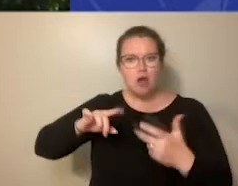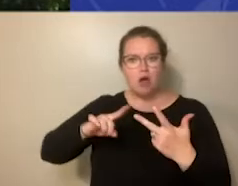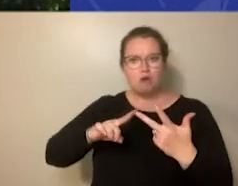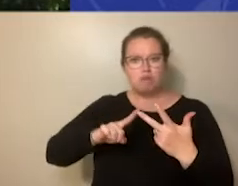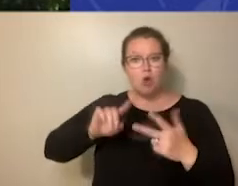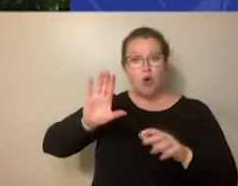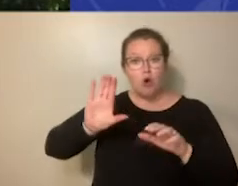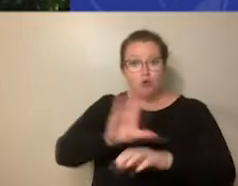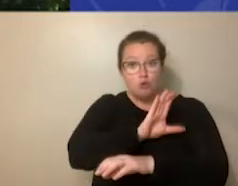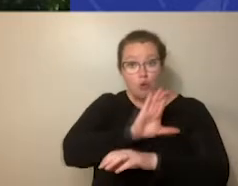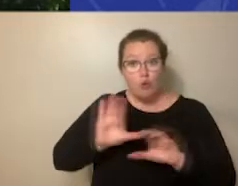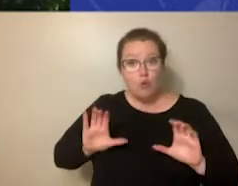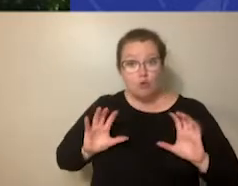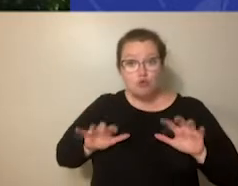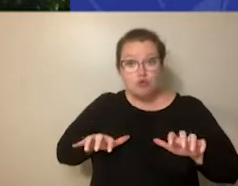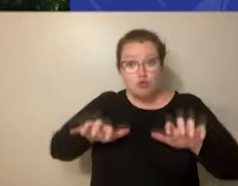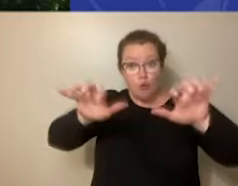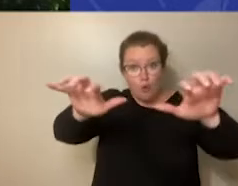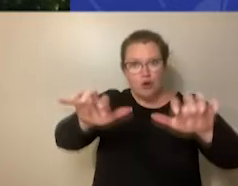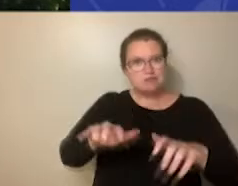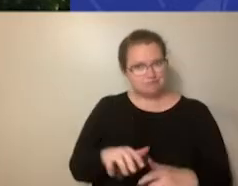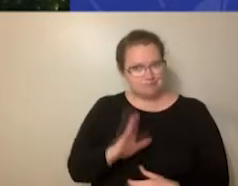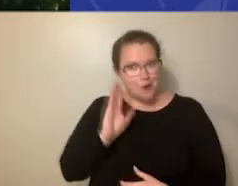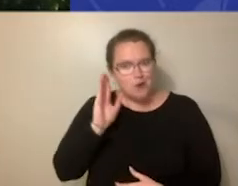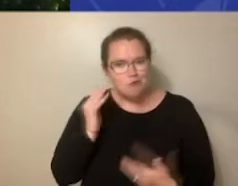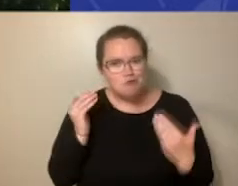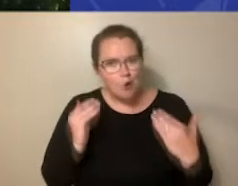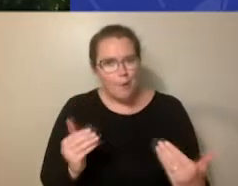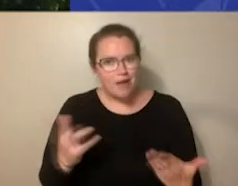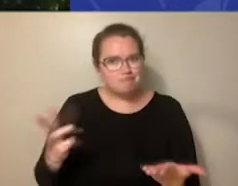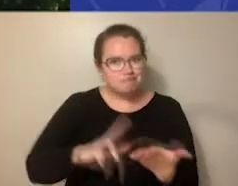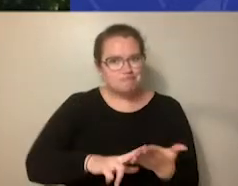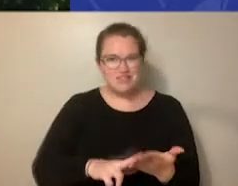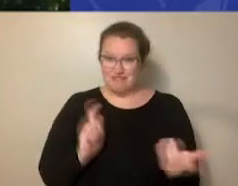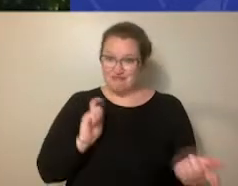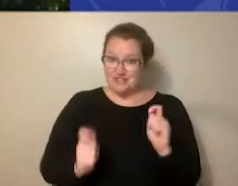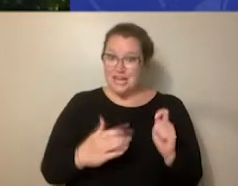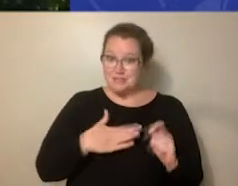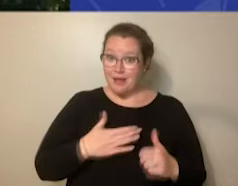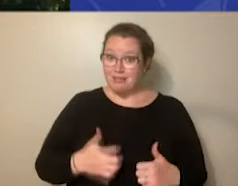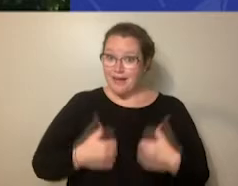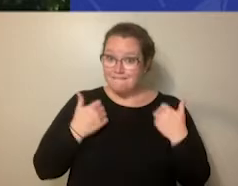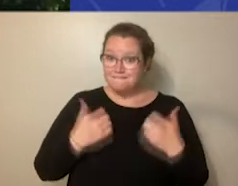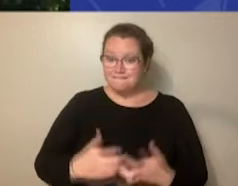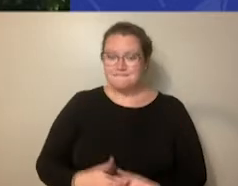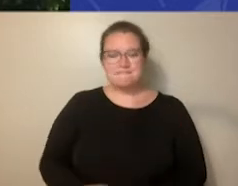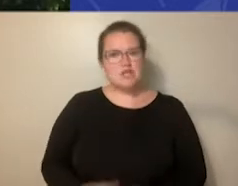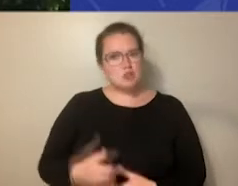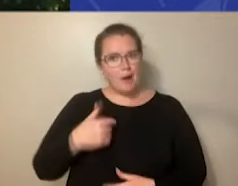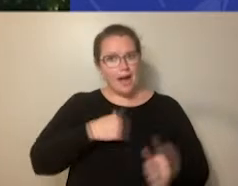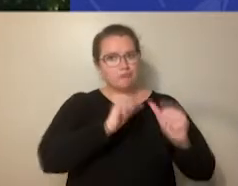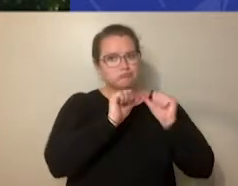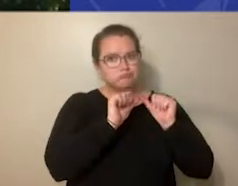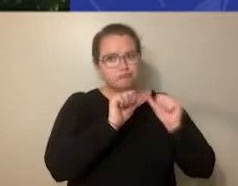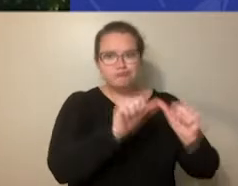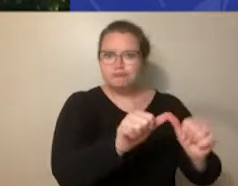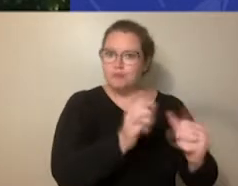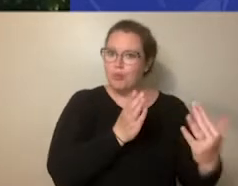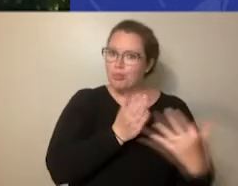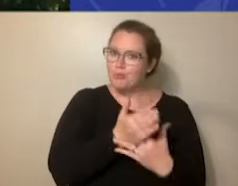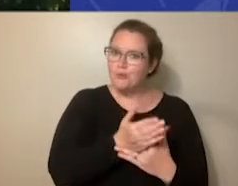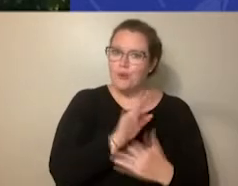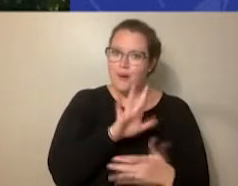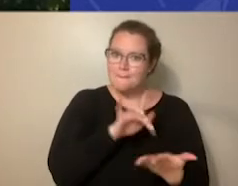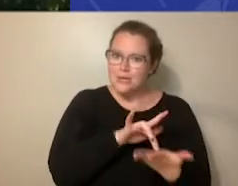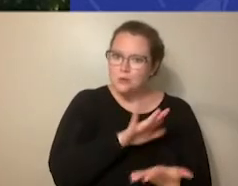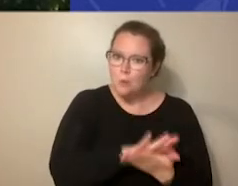change your life, and it certainly changed mine. And so yeah, I stuck with playing the saxophone all the way through middle school,